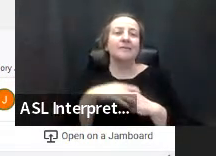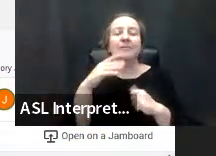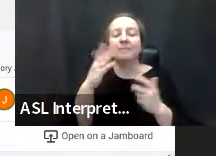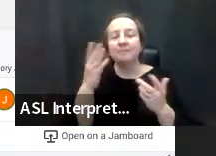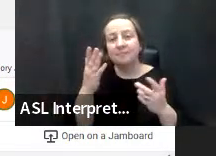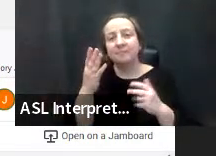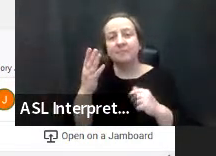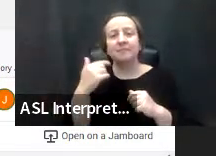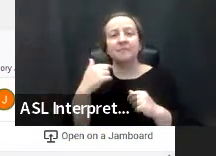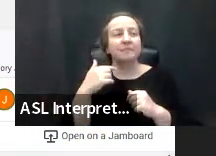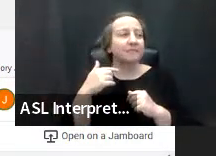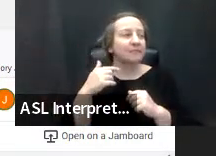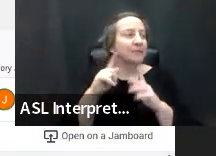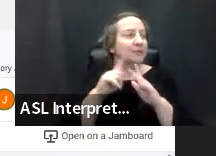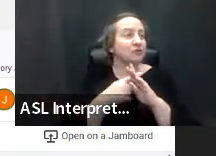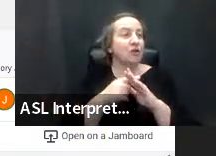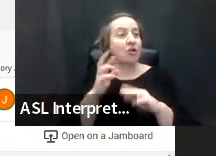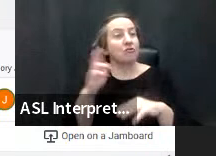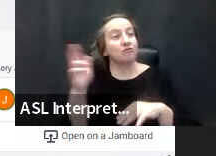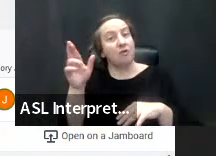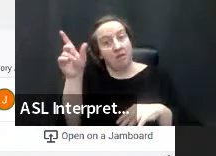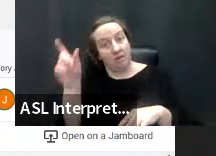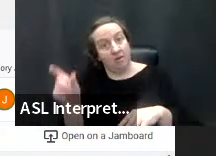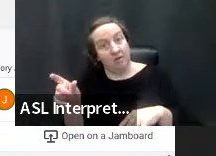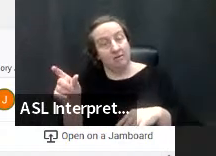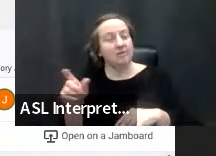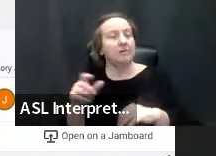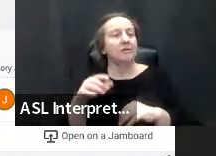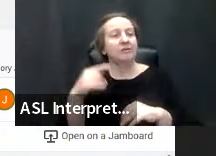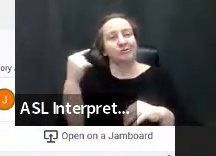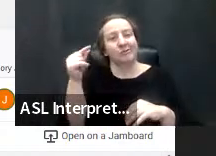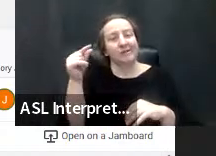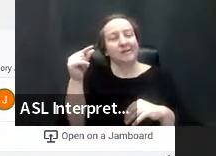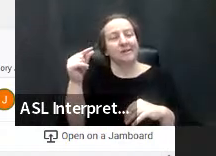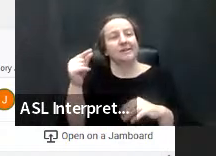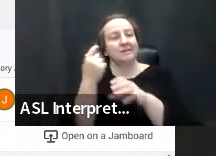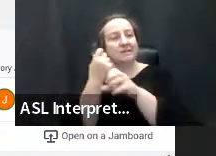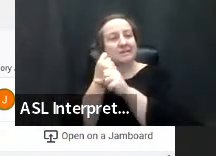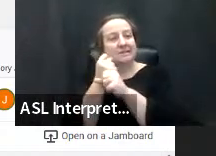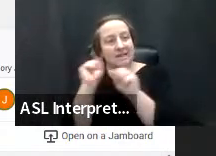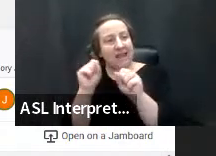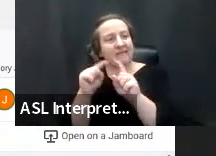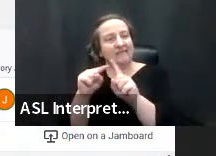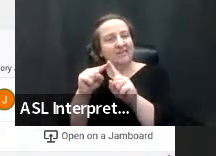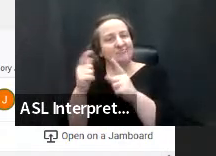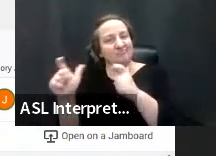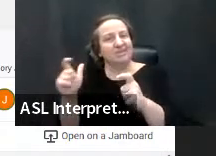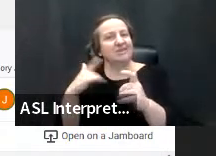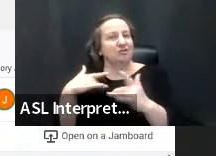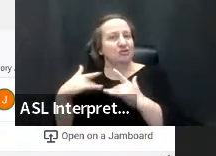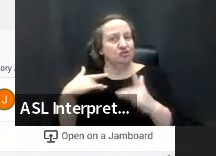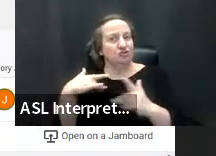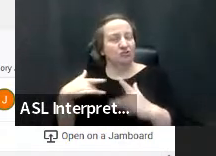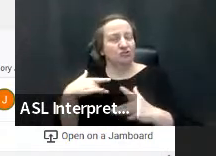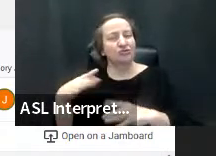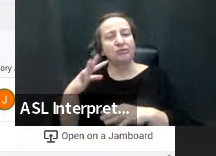I'll go starting on the right of the screen, the green. Safety was a big concern when we talked